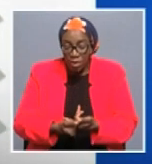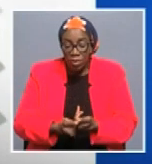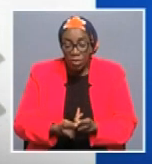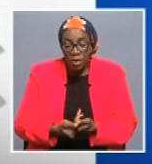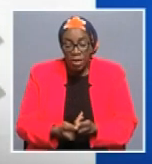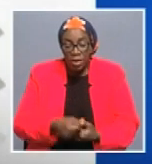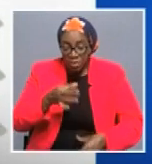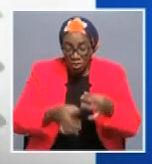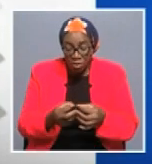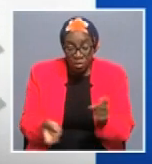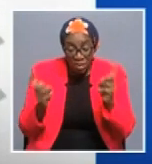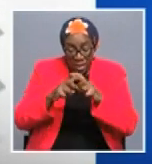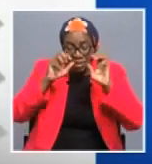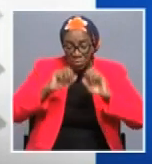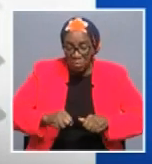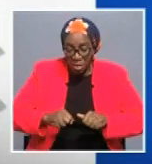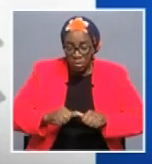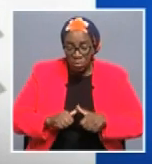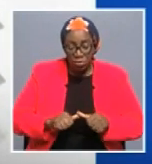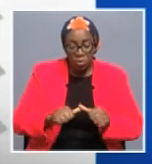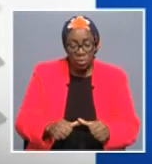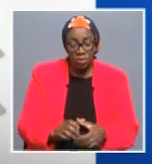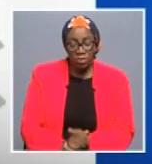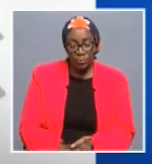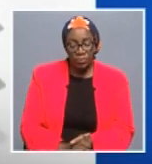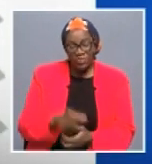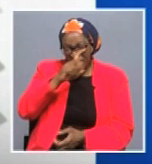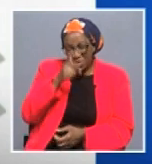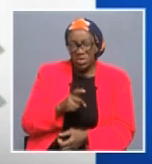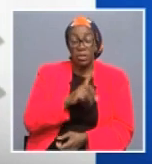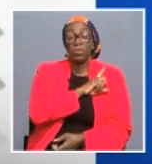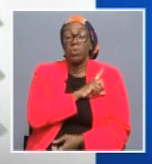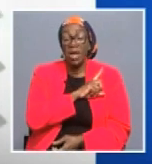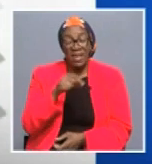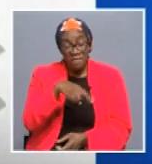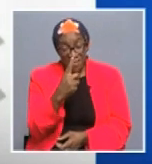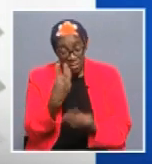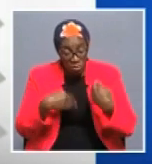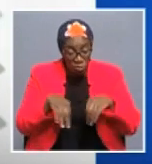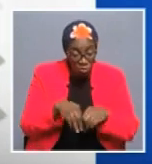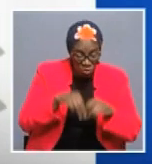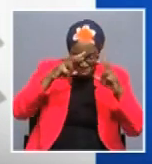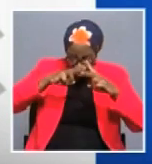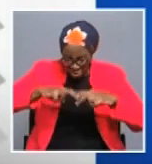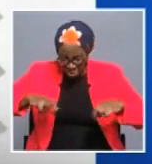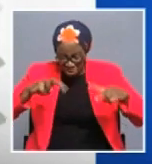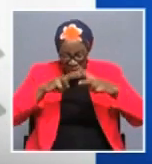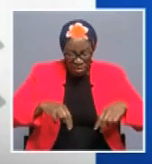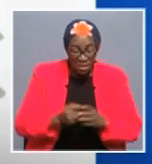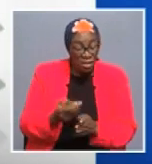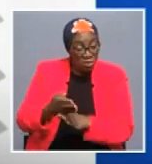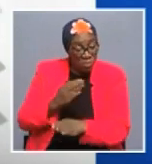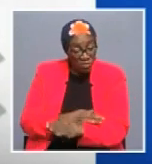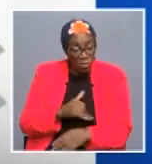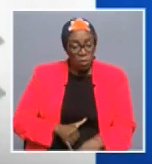be handled. Why didn't you first do your homework, and then once you've established all facts,